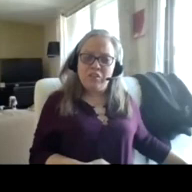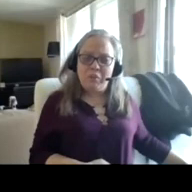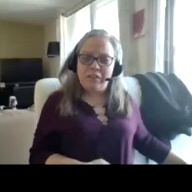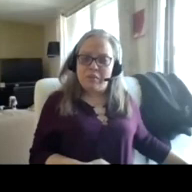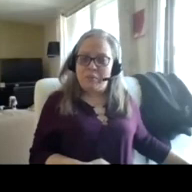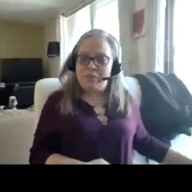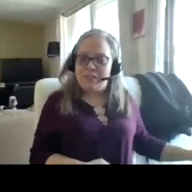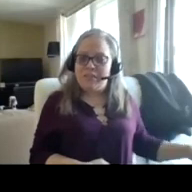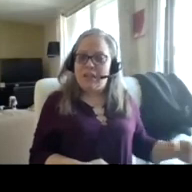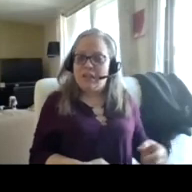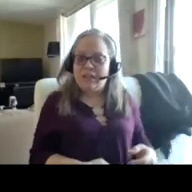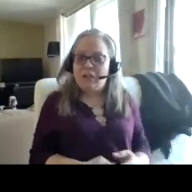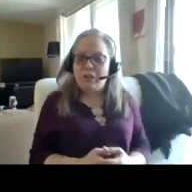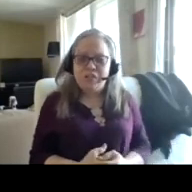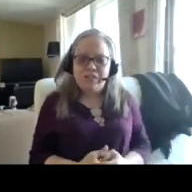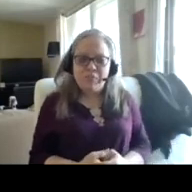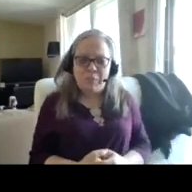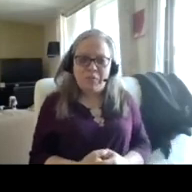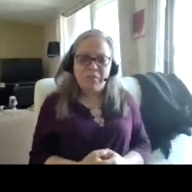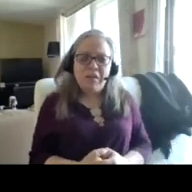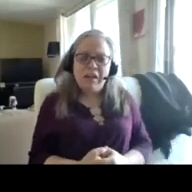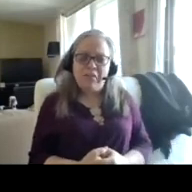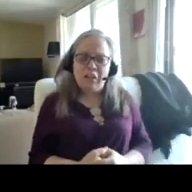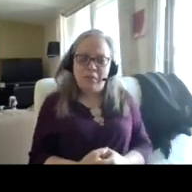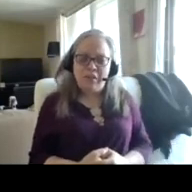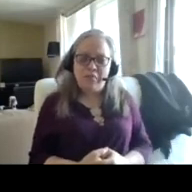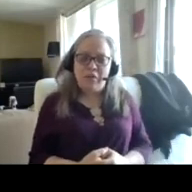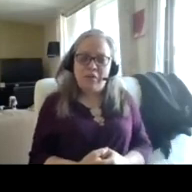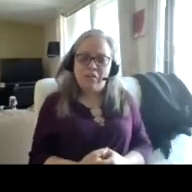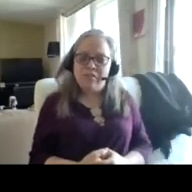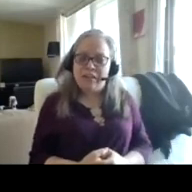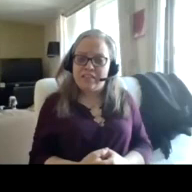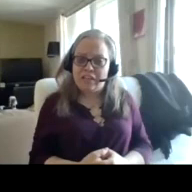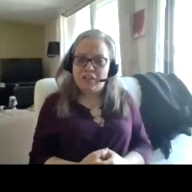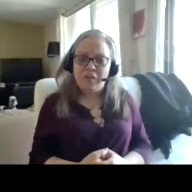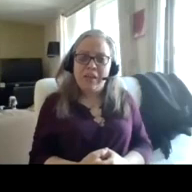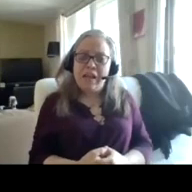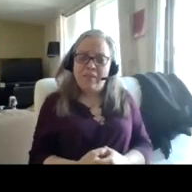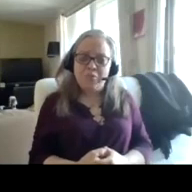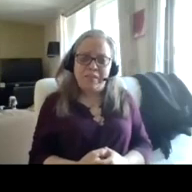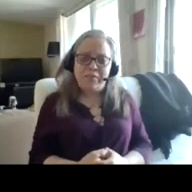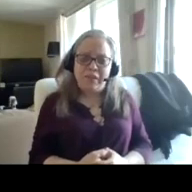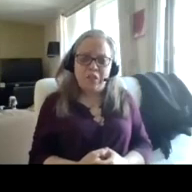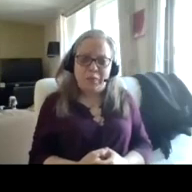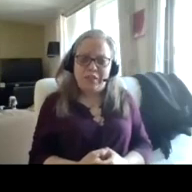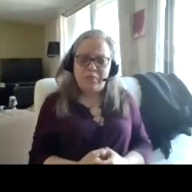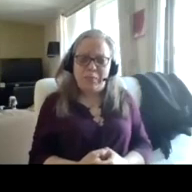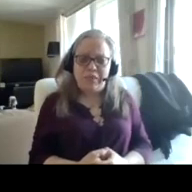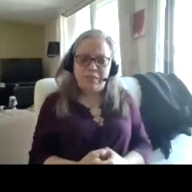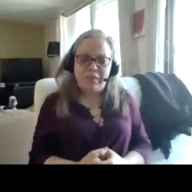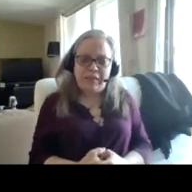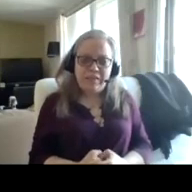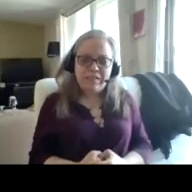last 2 months, we've been receiving and collecting questions from members of the community in regards to vaccination and the specific experience of